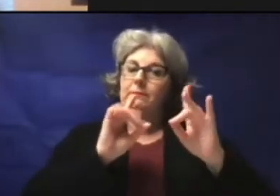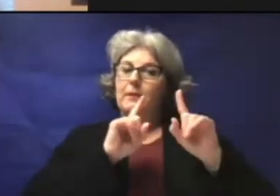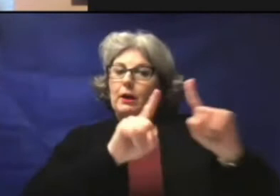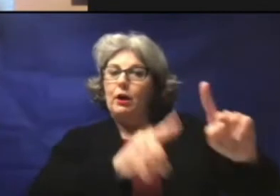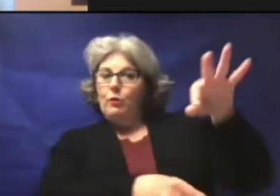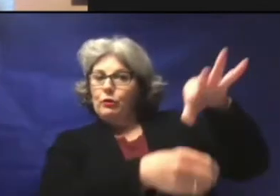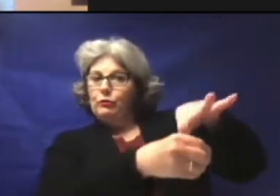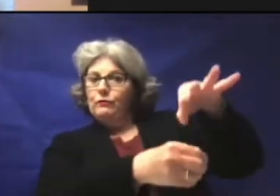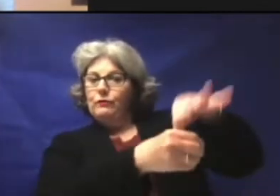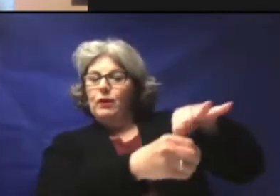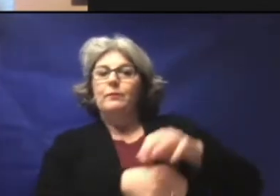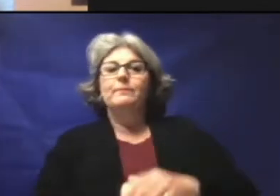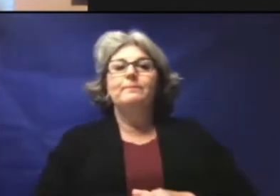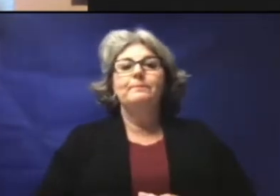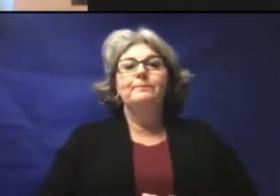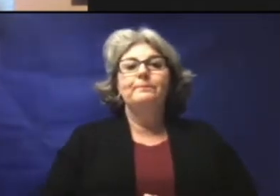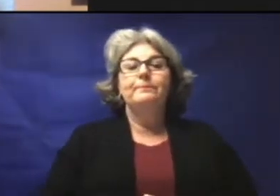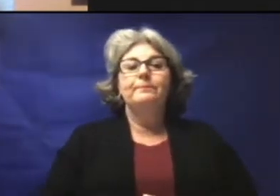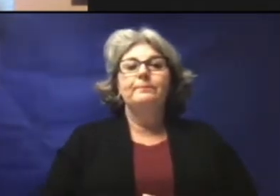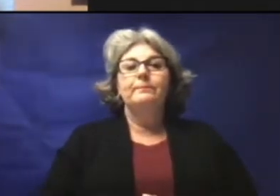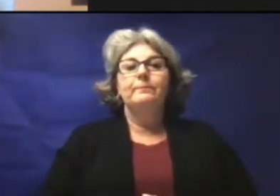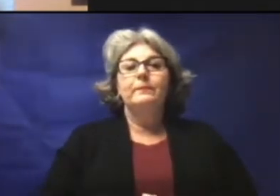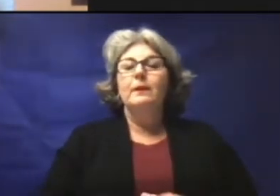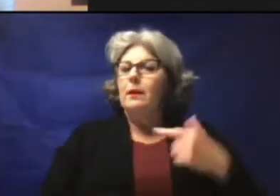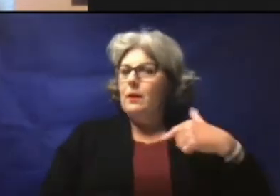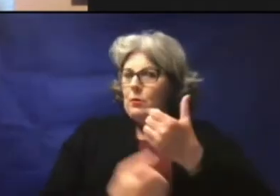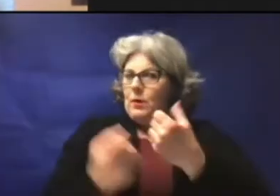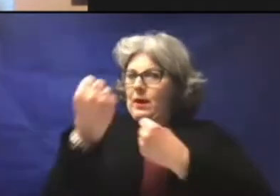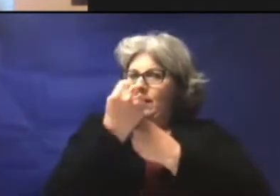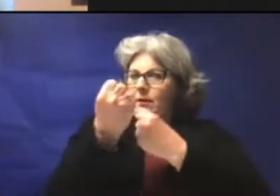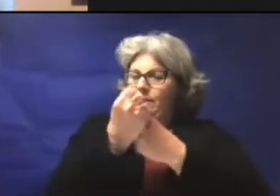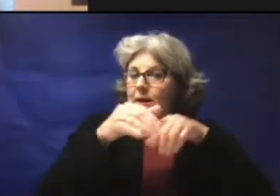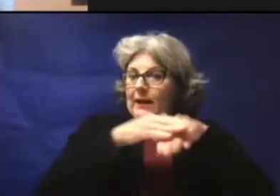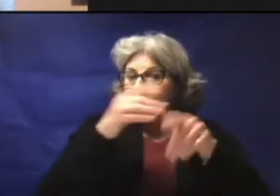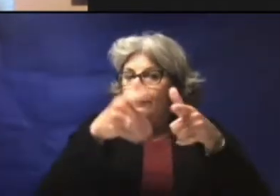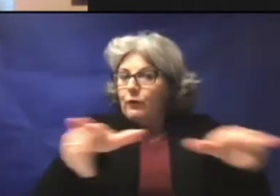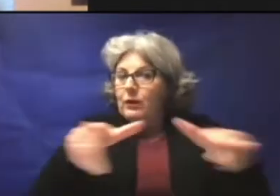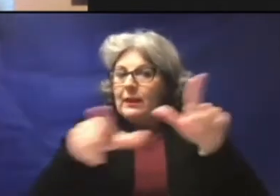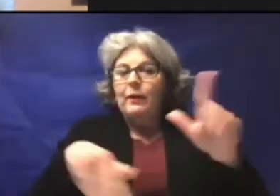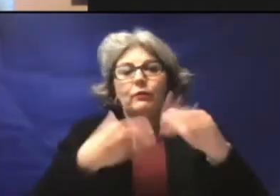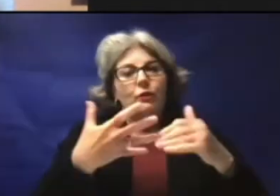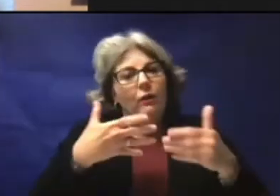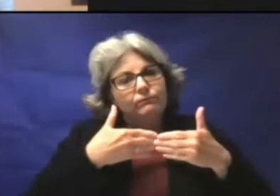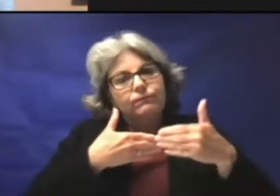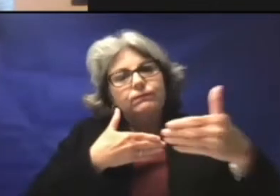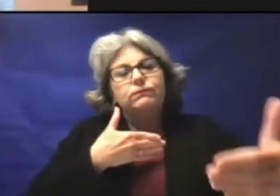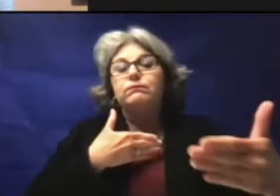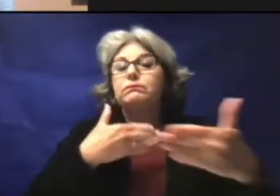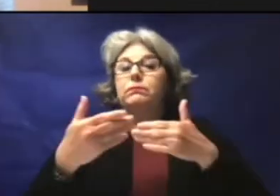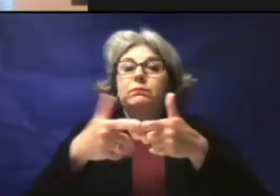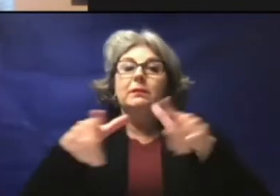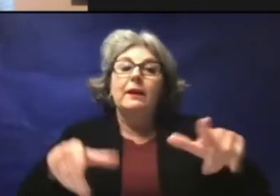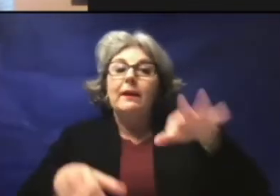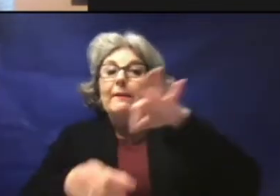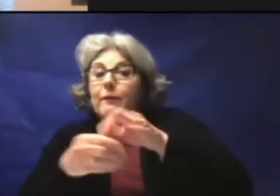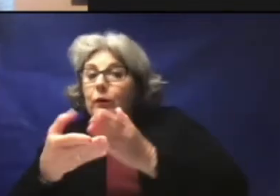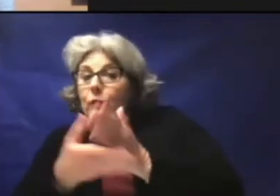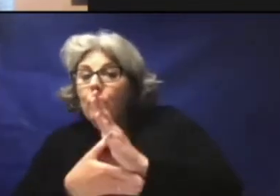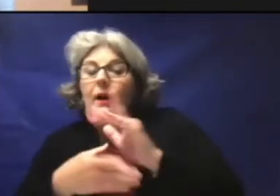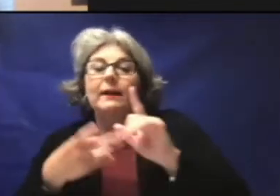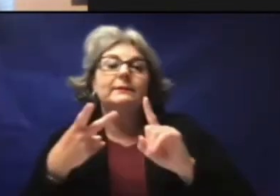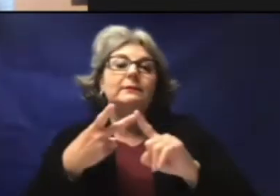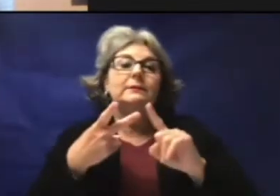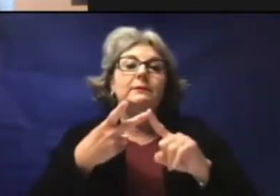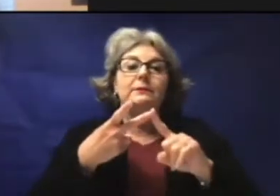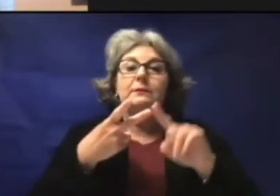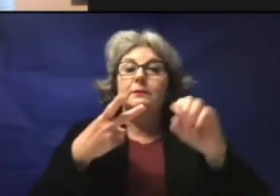ballot box. We advocate for language access every step of the way, whether it is in voting rights, whether it is